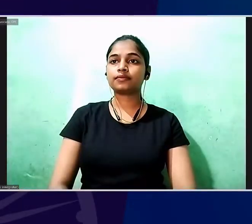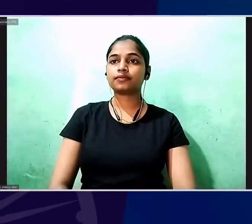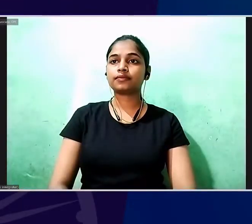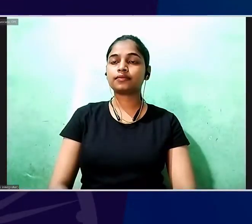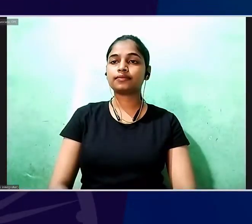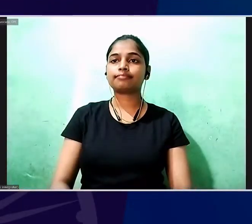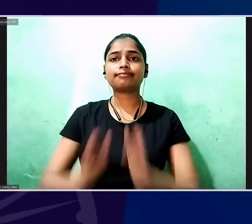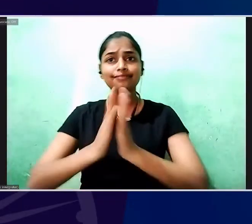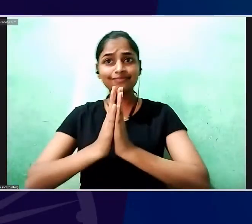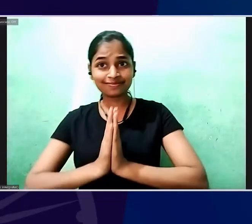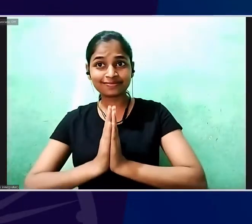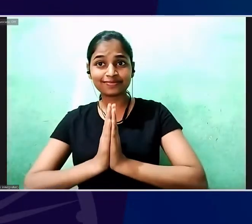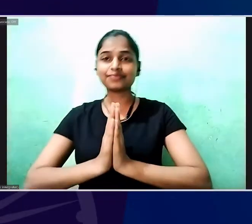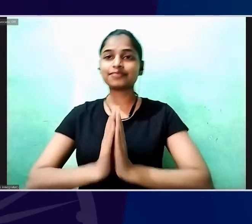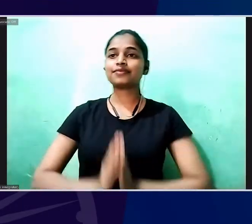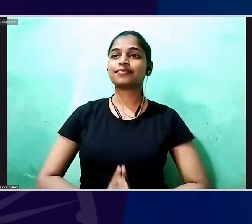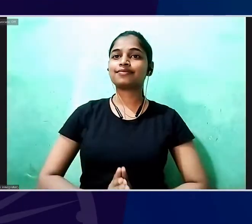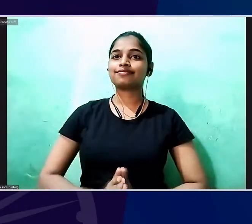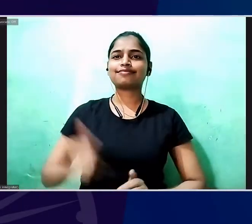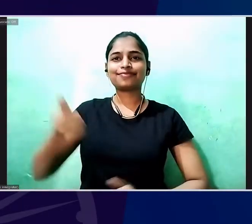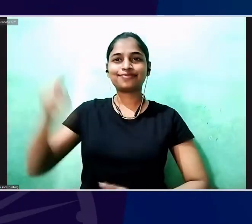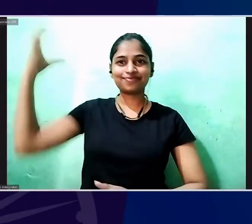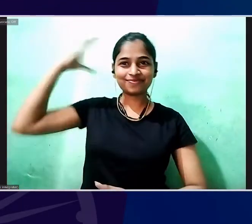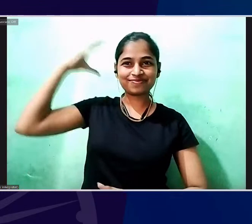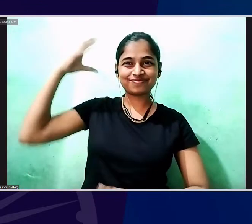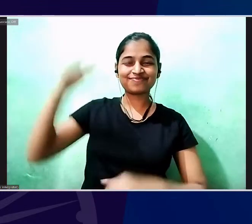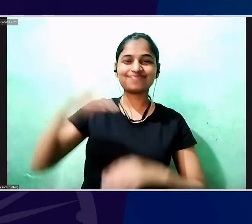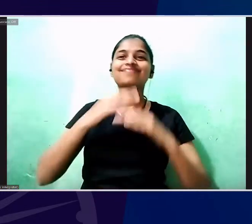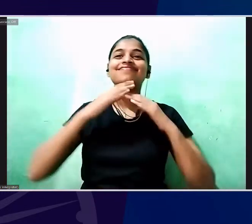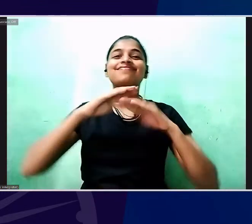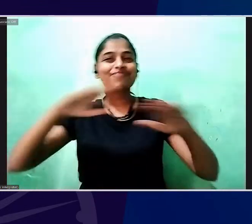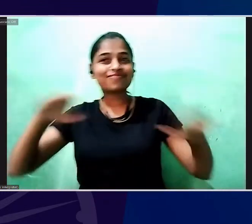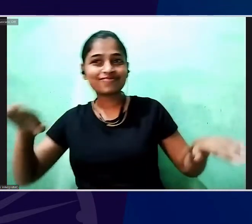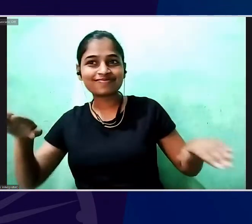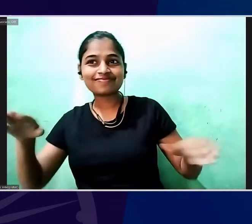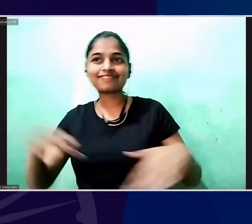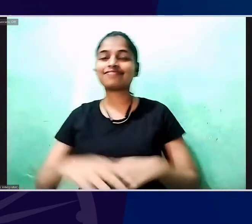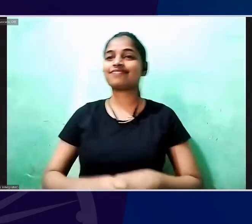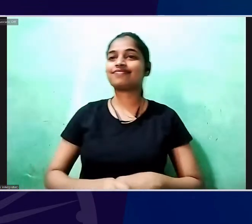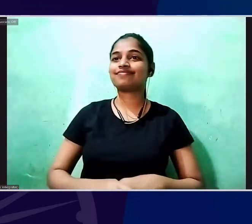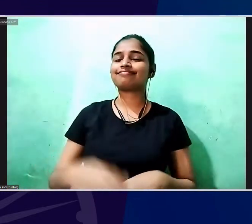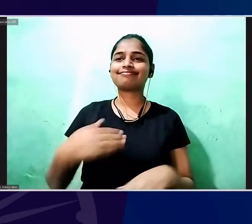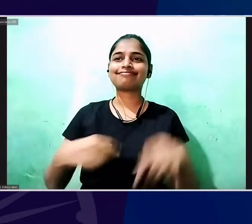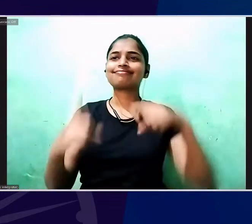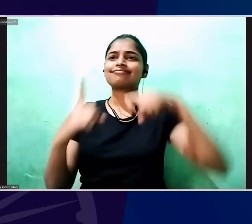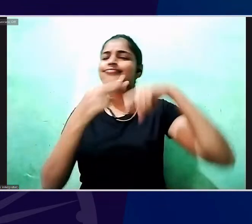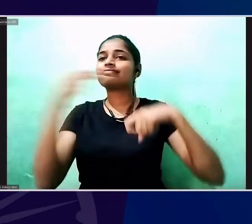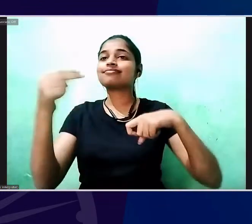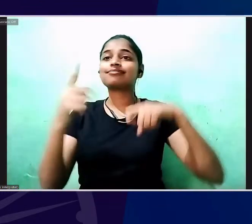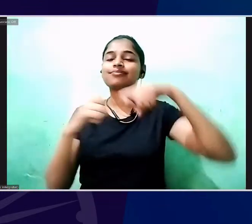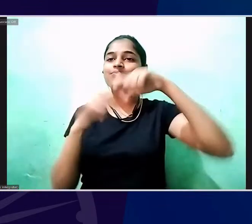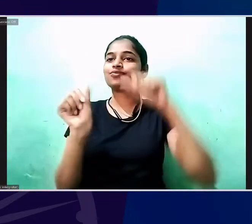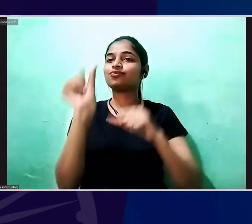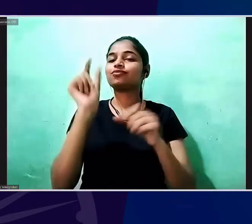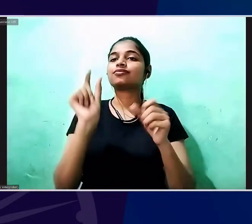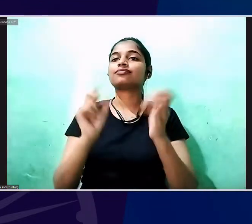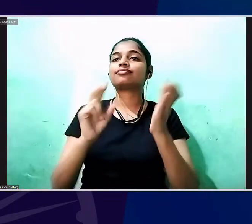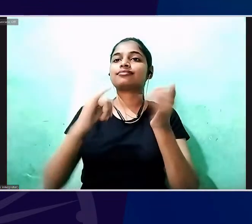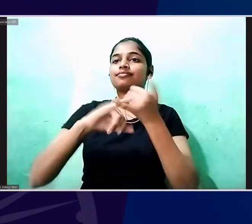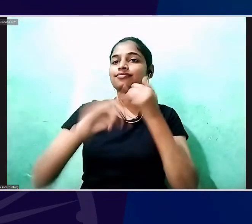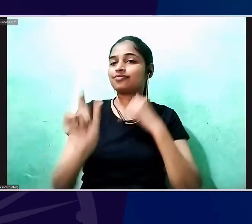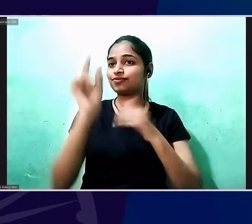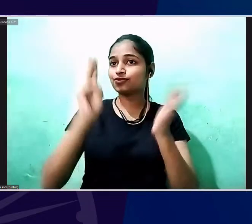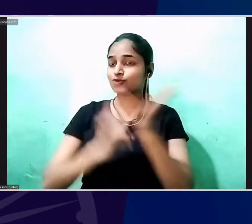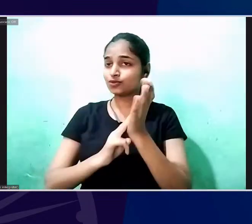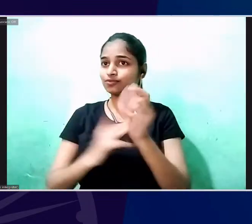Namaskar. Good afternoon, dear students and learners. I am Kusum Prasad and you all are watching us on eVidya channel number